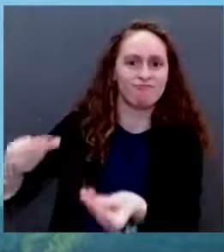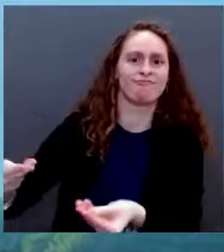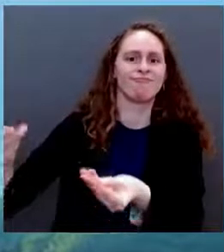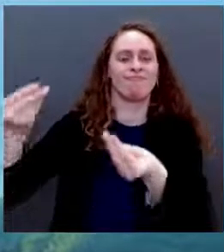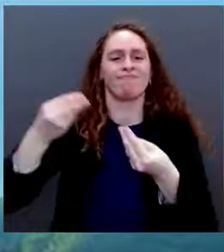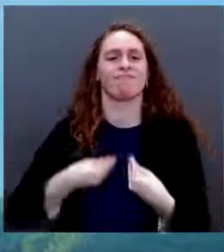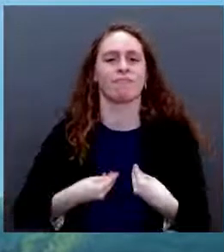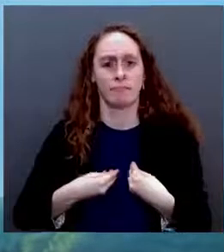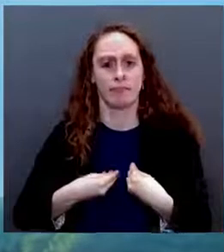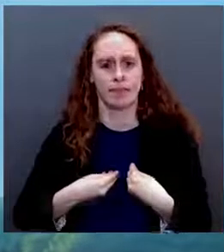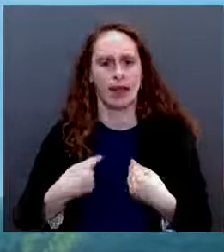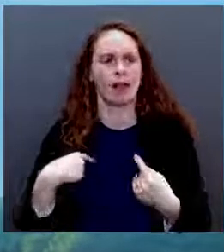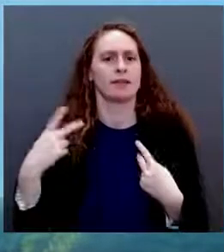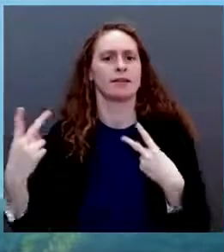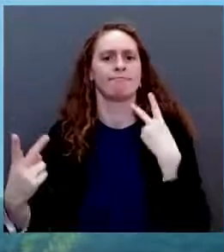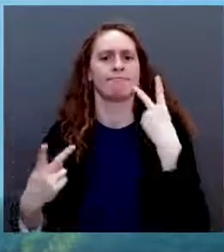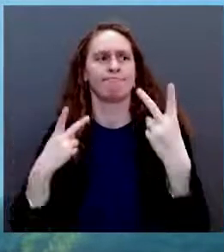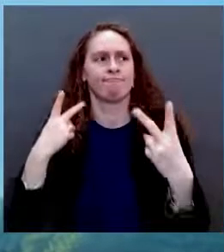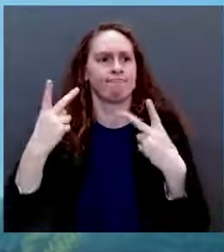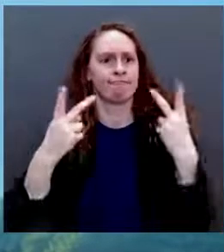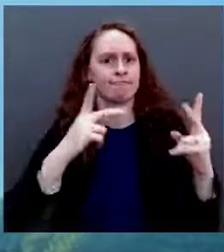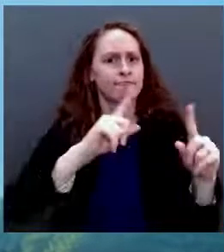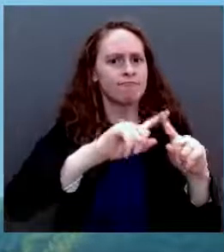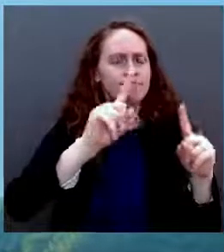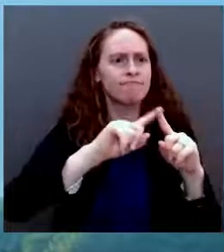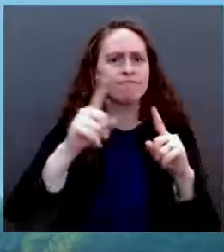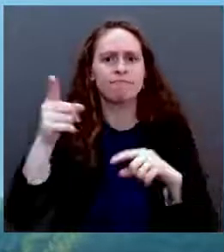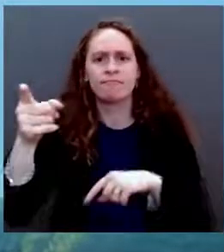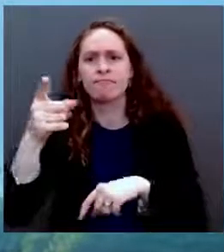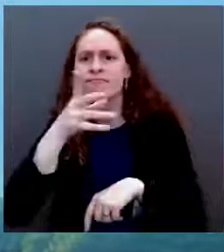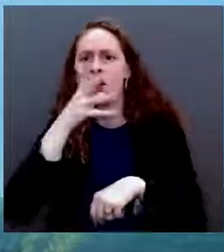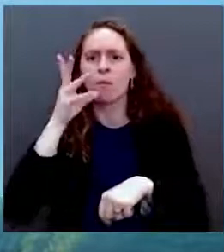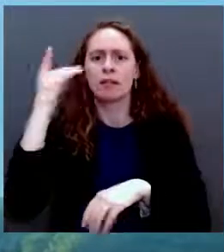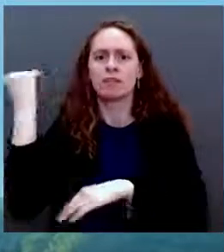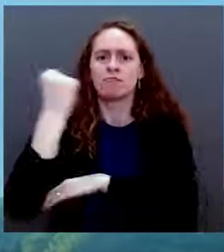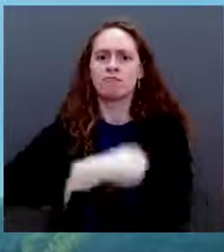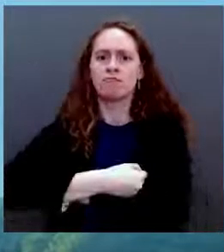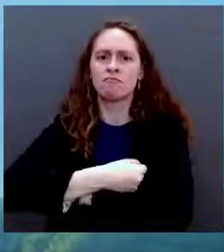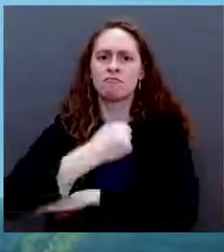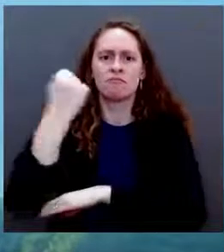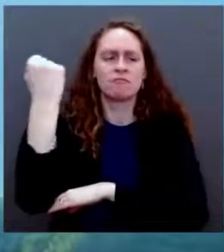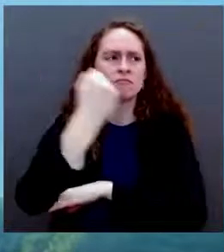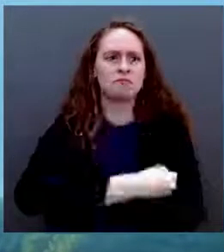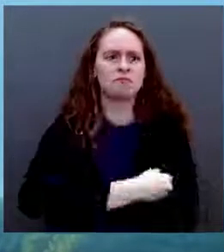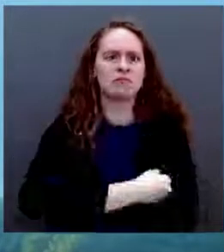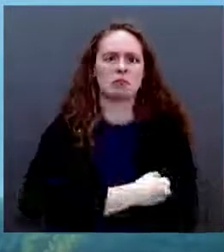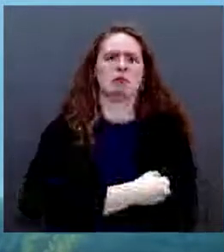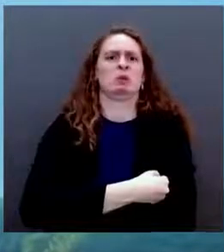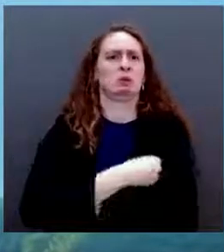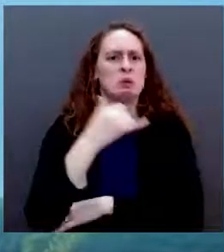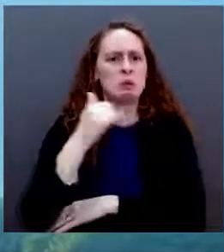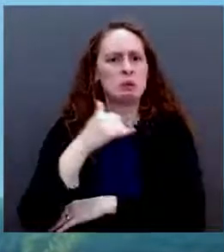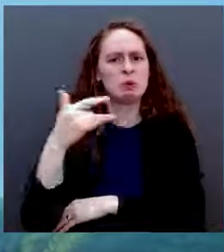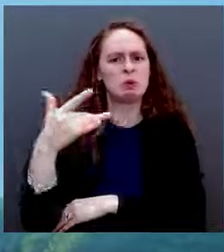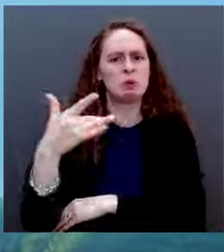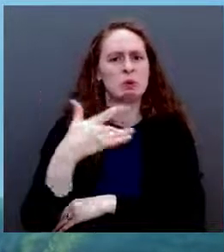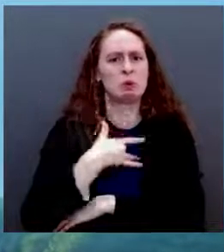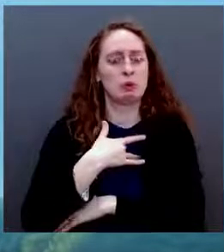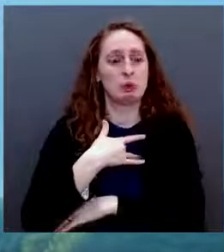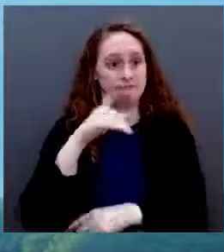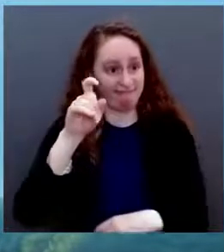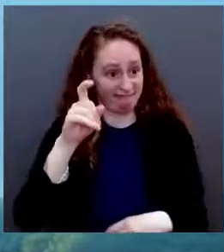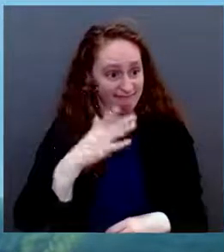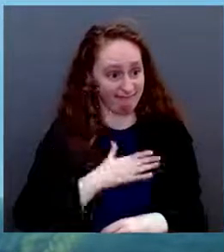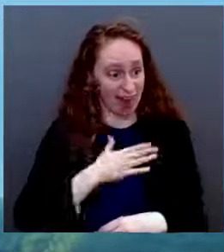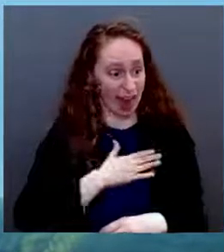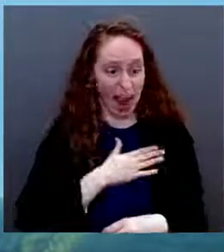that my own farm was not viable for the next generation. And we knew that something had to be done, but there was no option for